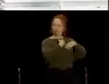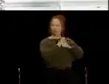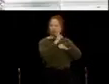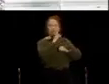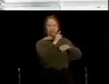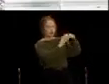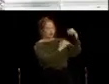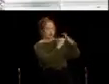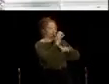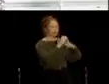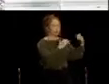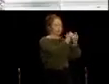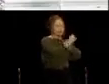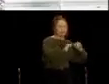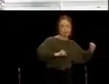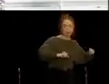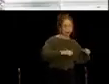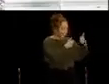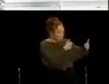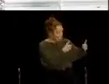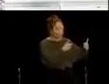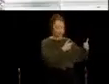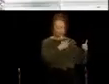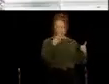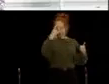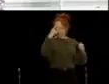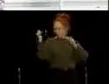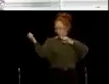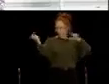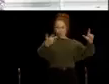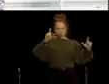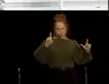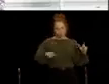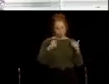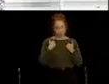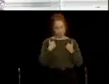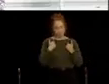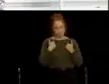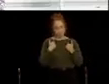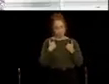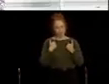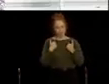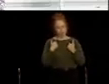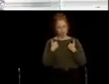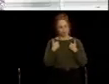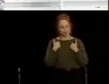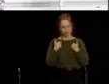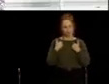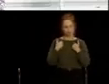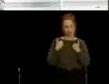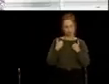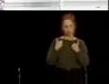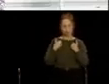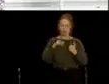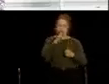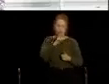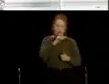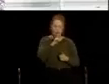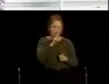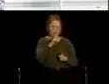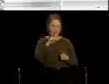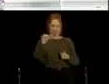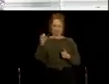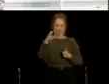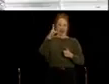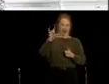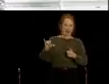I feel good. And I think all of us deserve that. And so I found I call her the platonic love of my life. I found